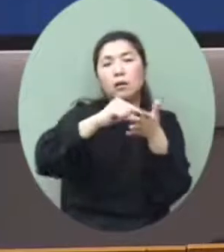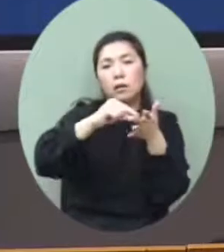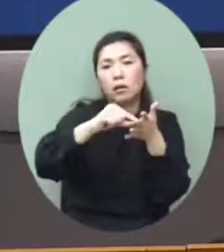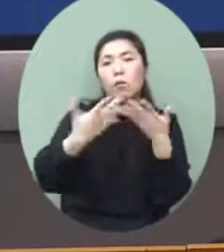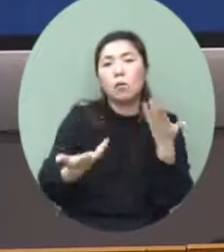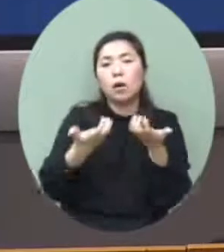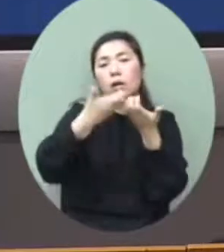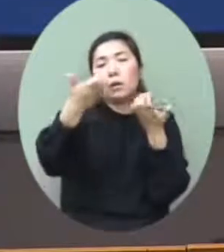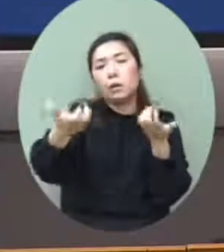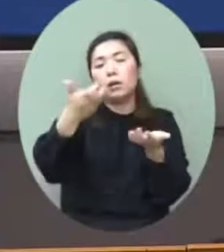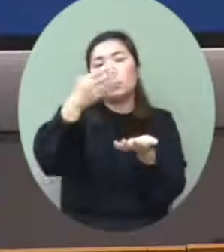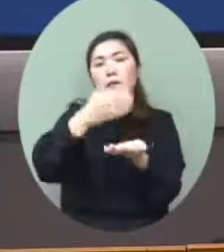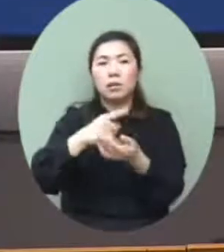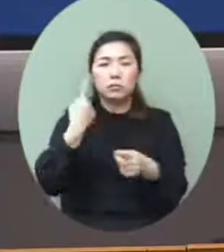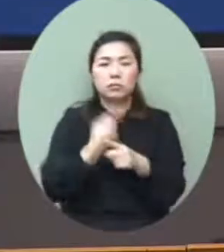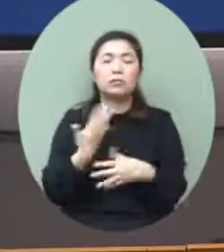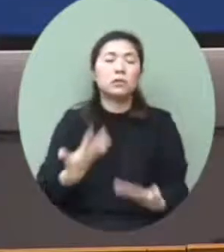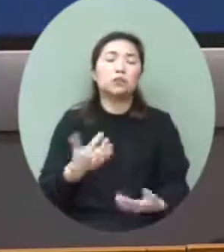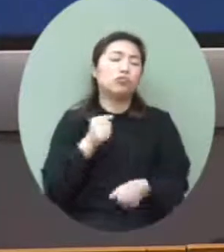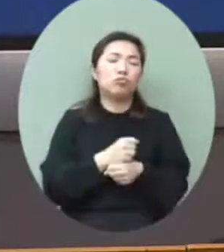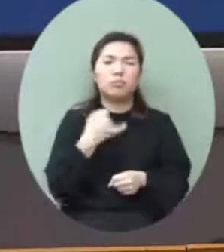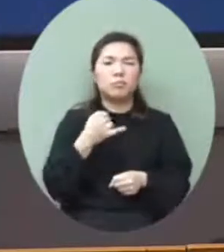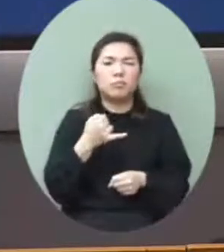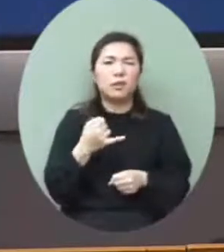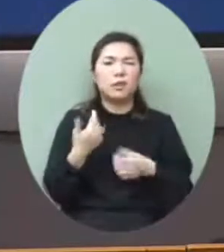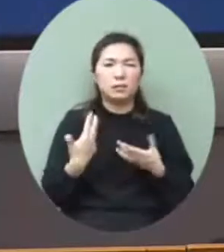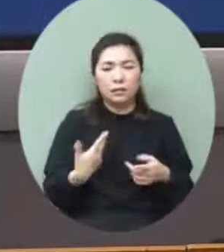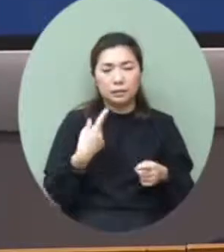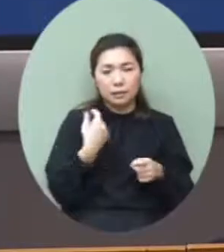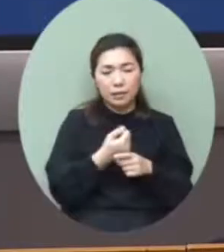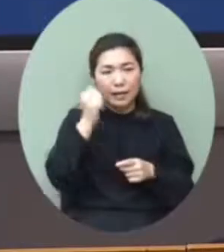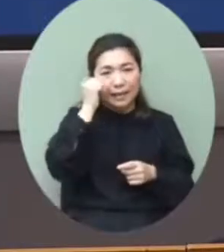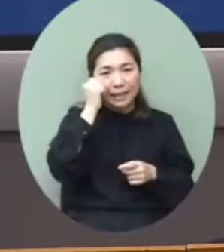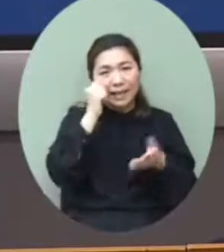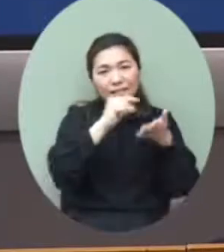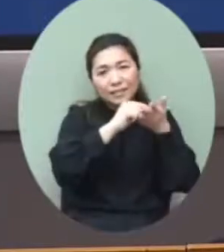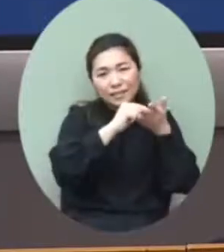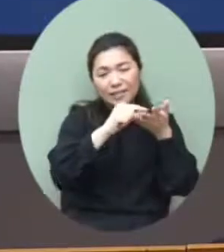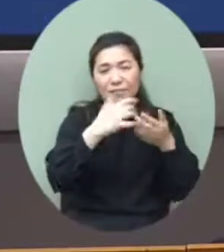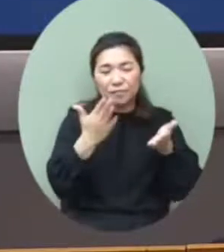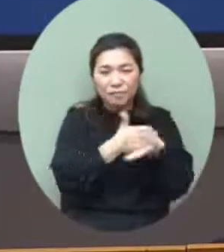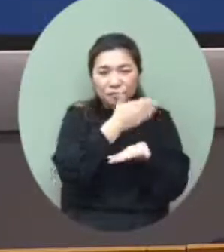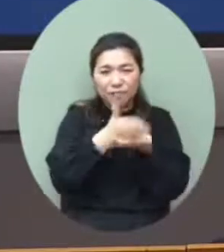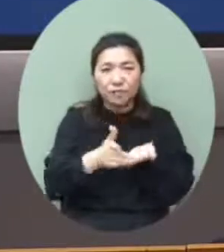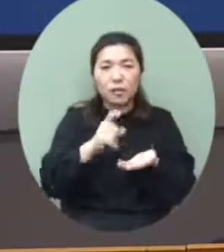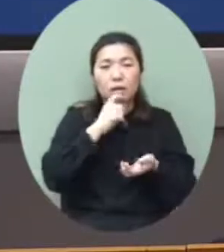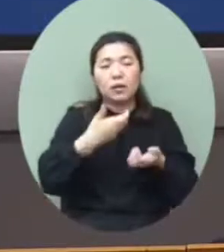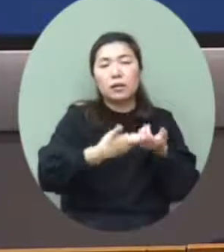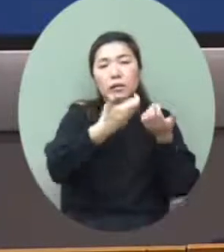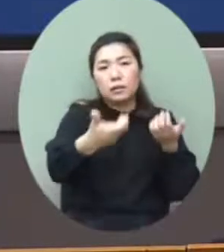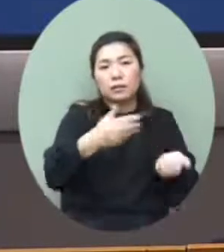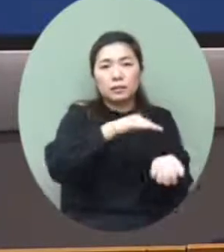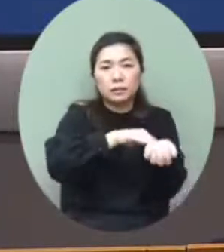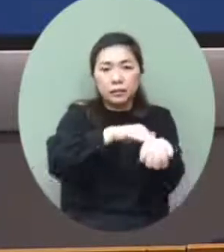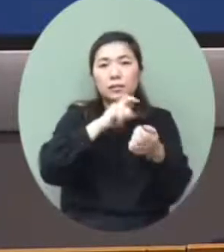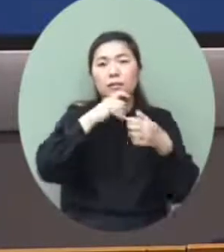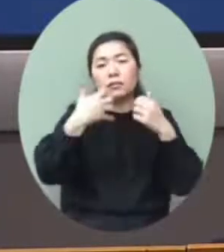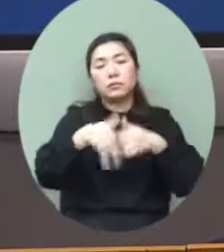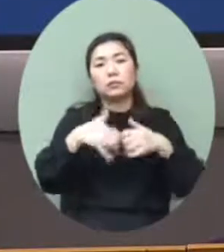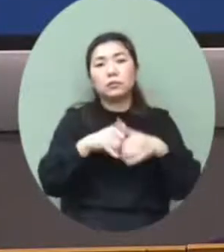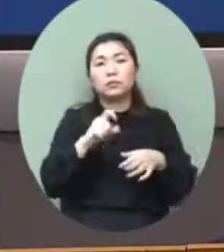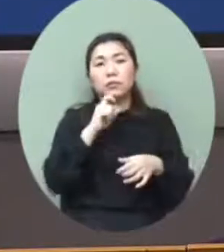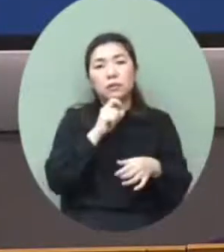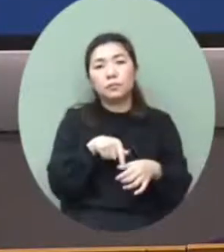tiered level of isolation and treatment. And of course, we will critically